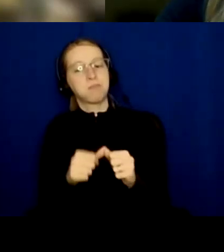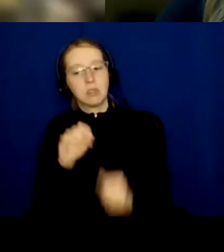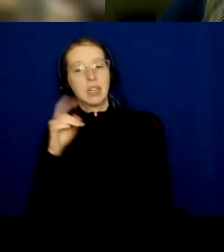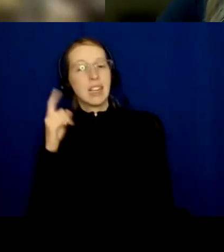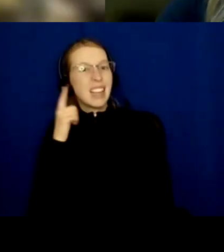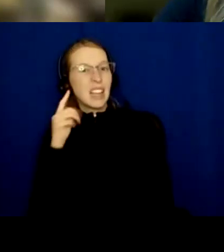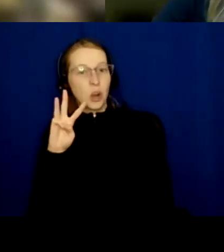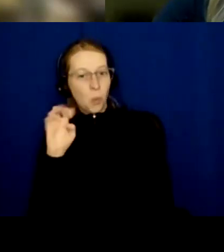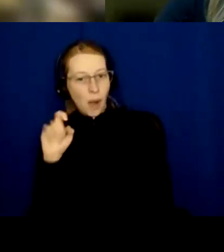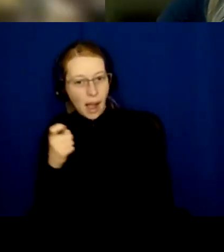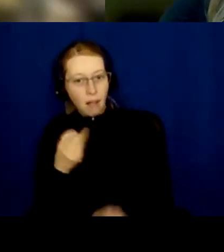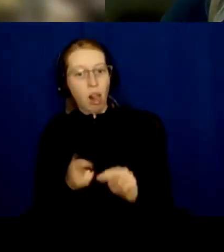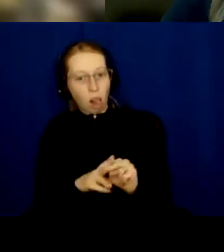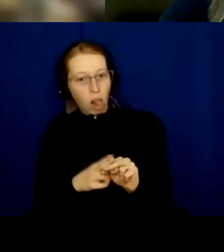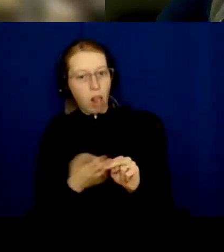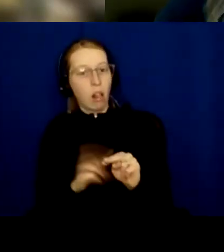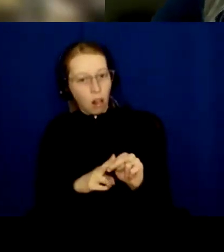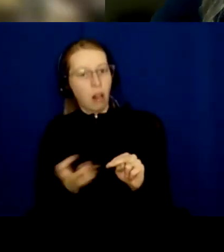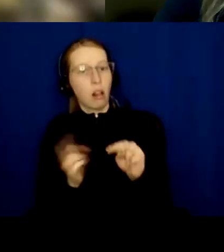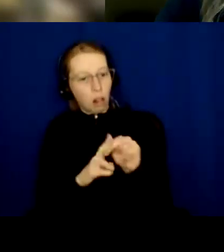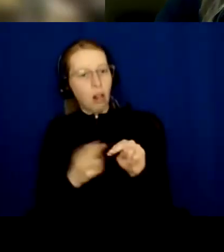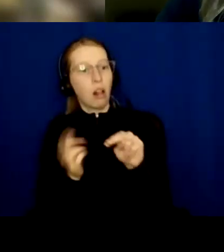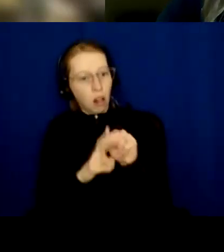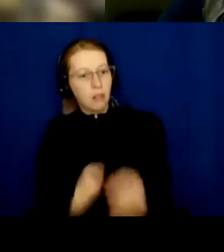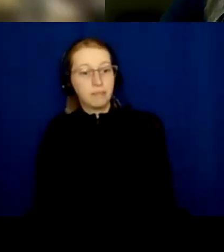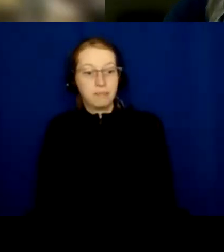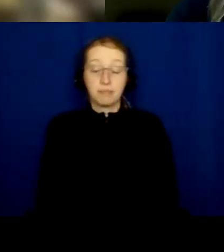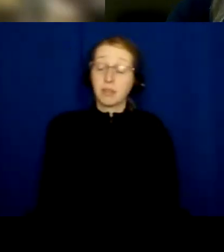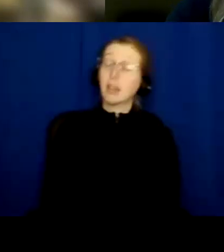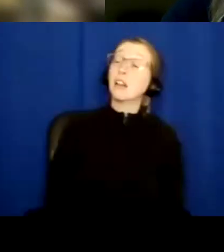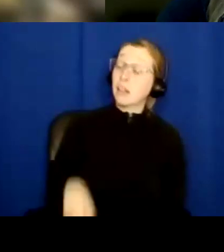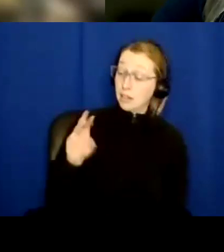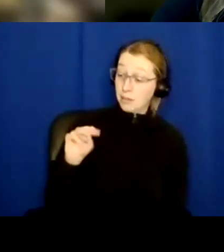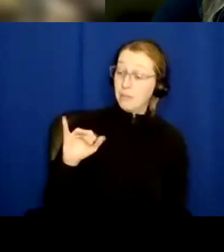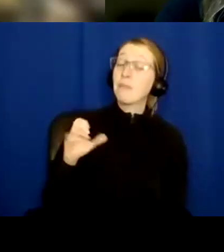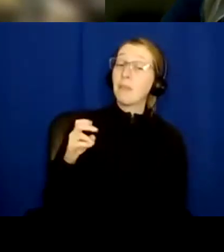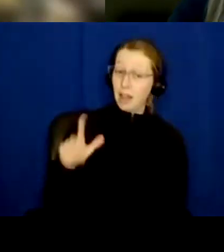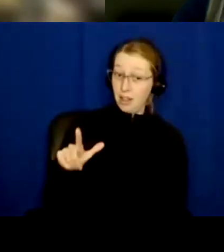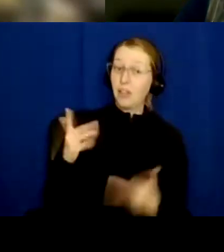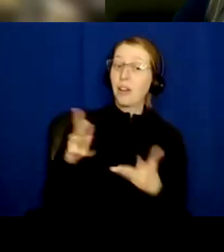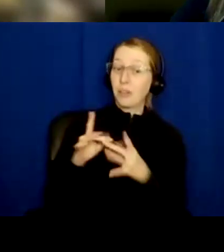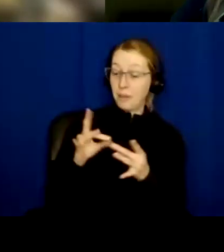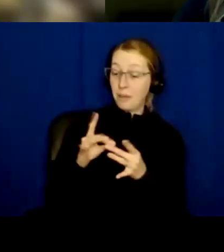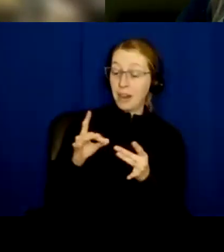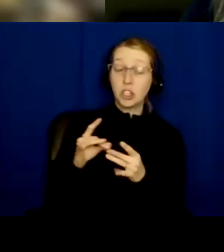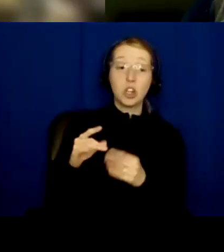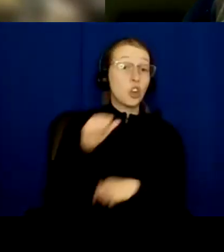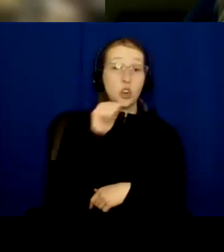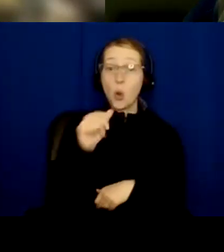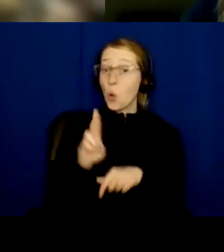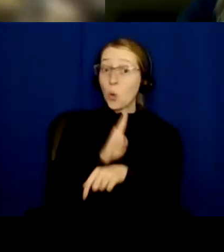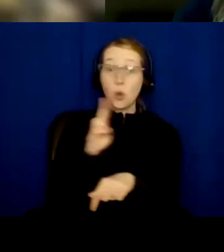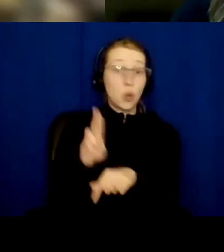Michael mentioned this already, but not to use Q-tips. We can clean the ear will clean itself